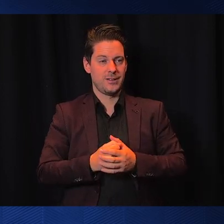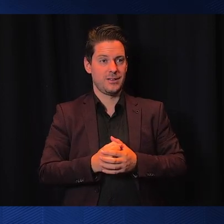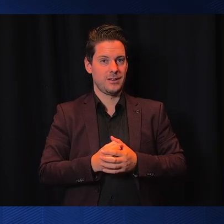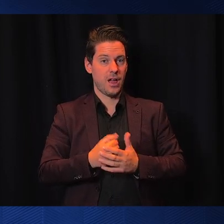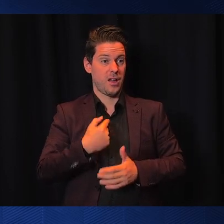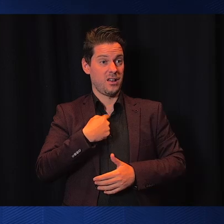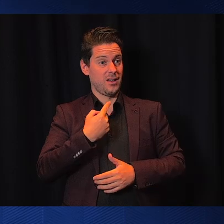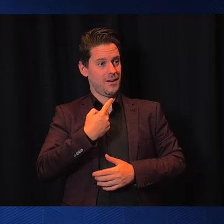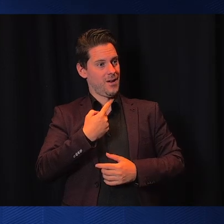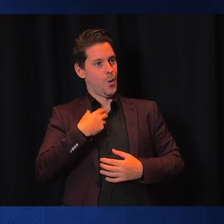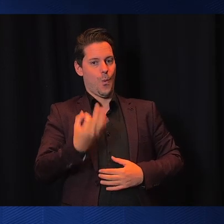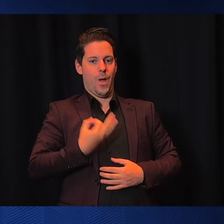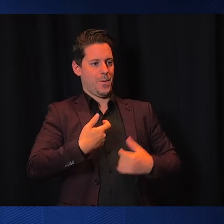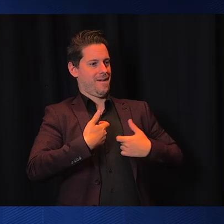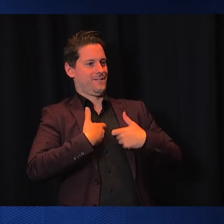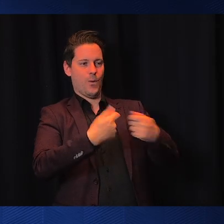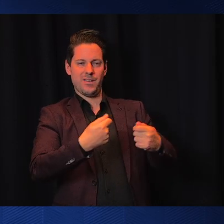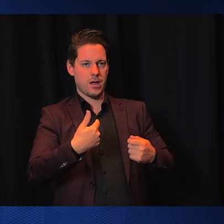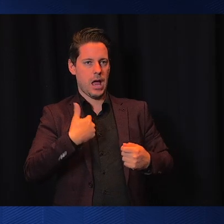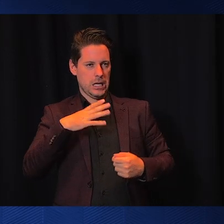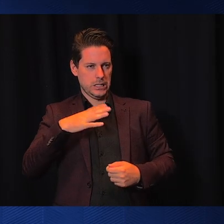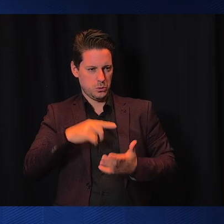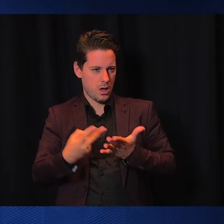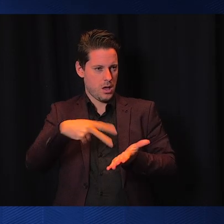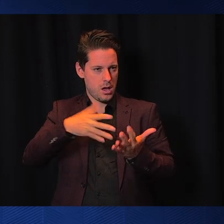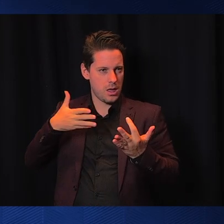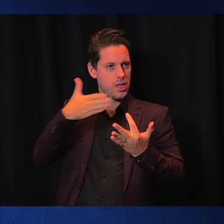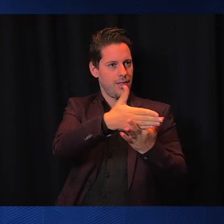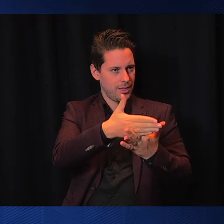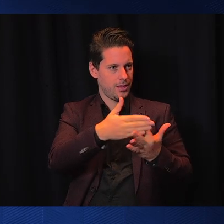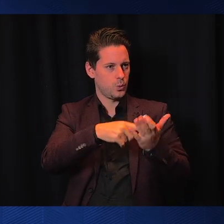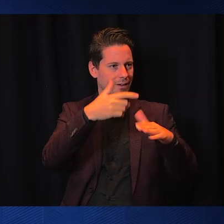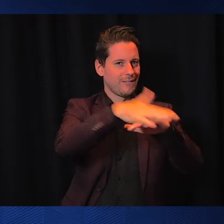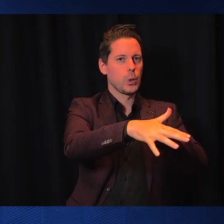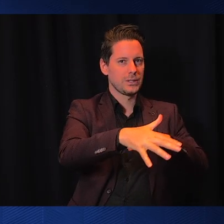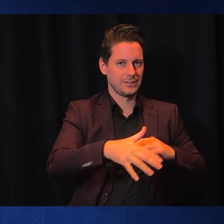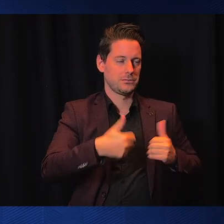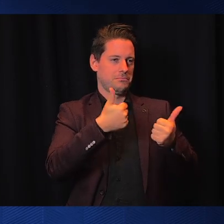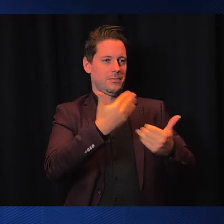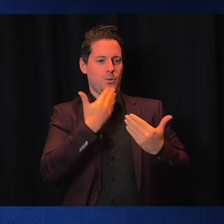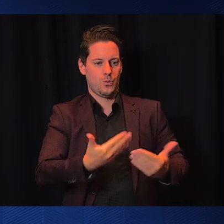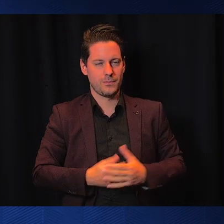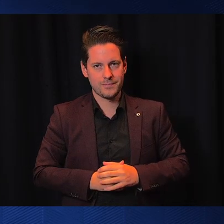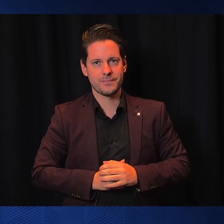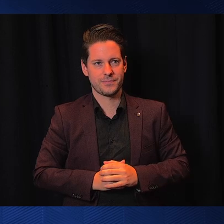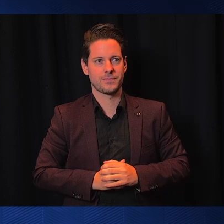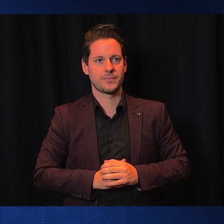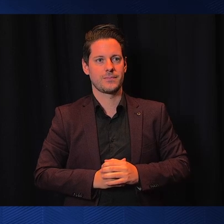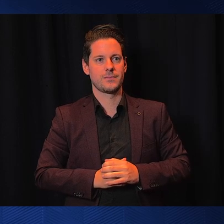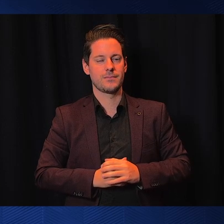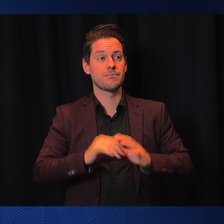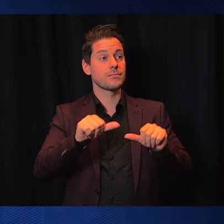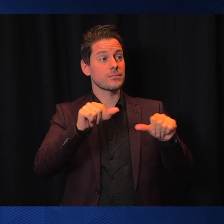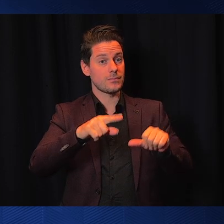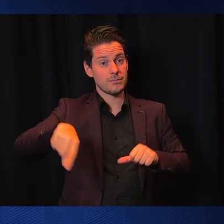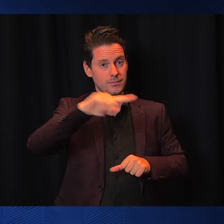their way into influence decision-making. I really love, so thank you so much. What I would like you all to